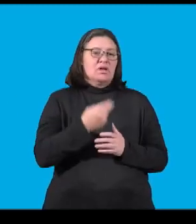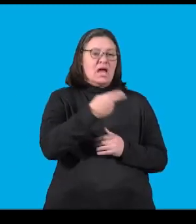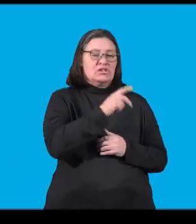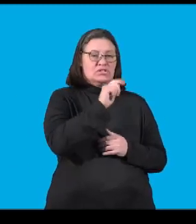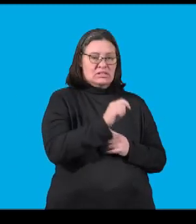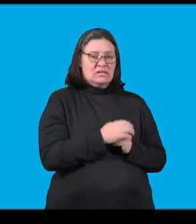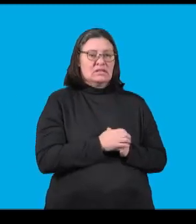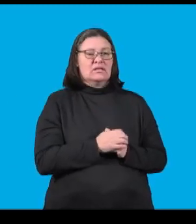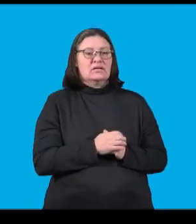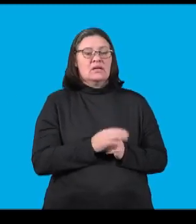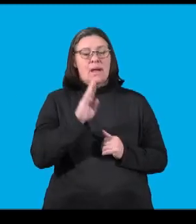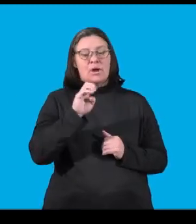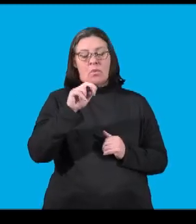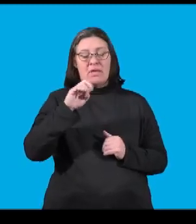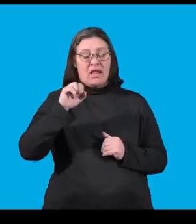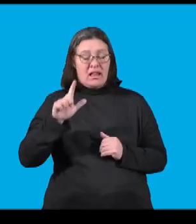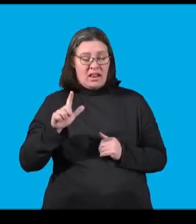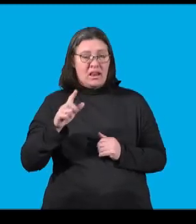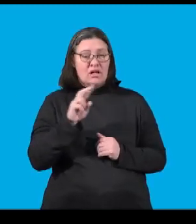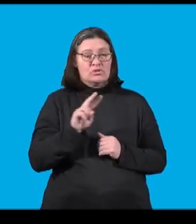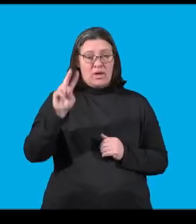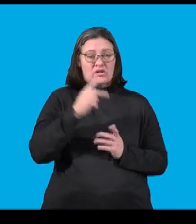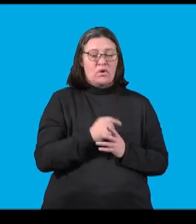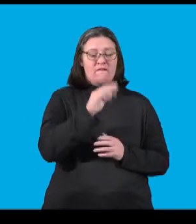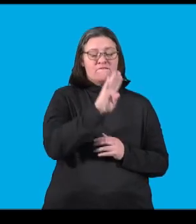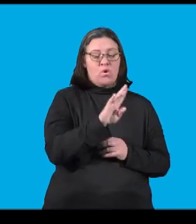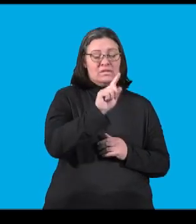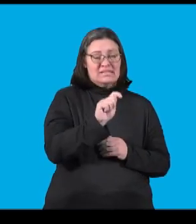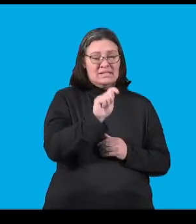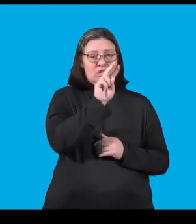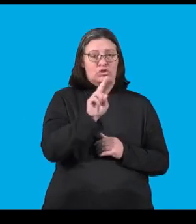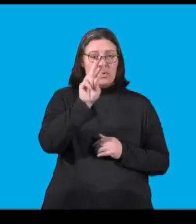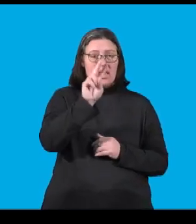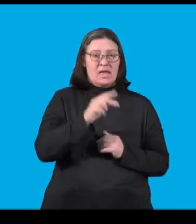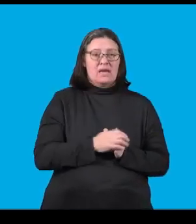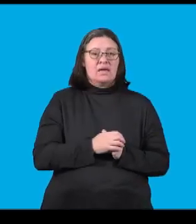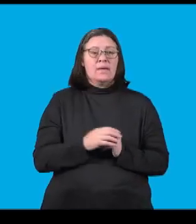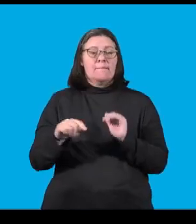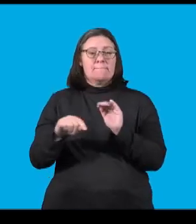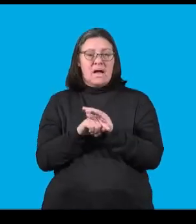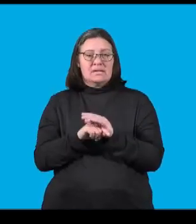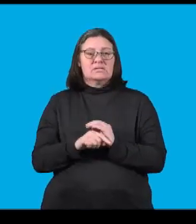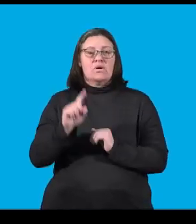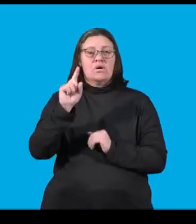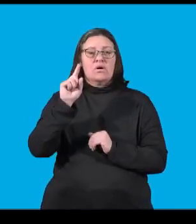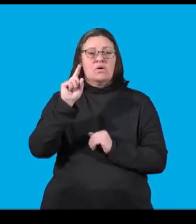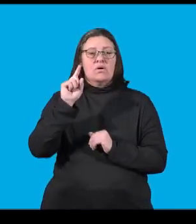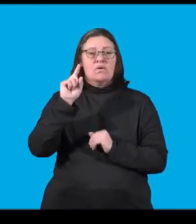let's square our binomial. We end up with 4t squared minus